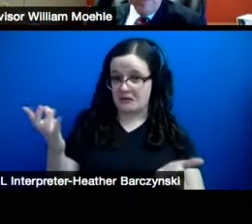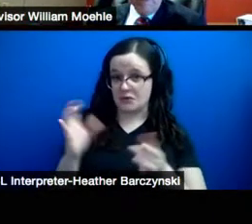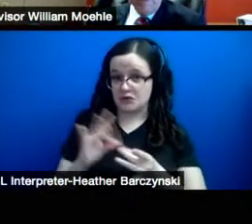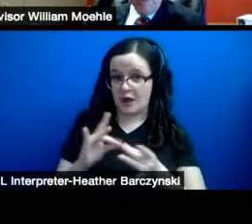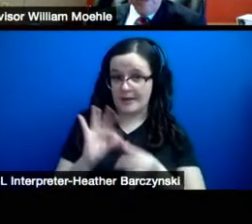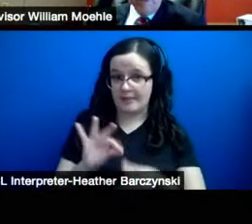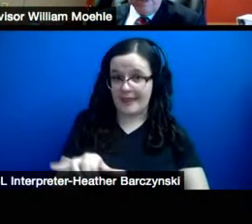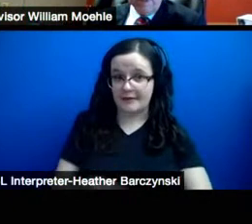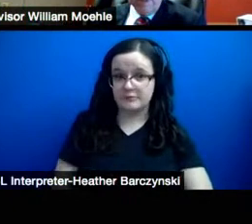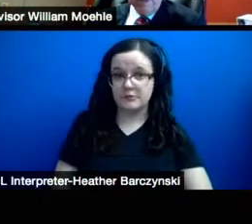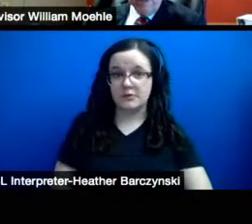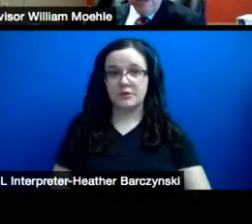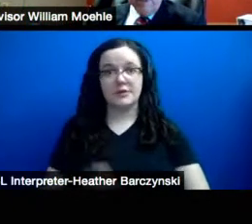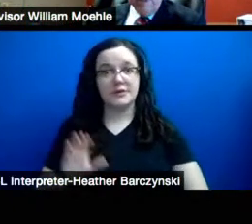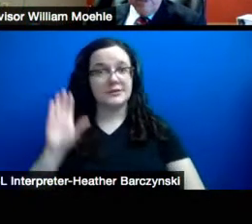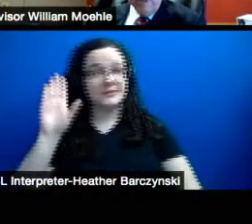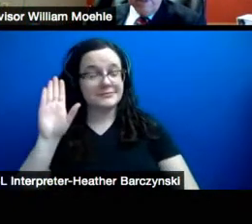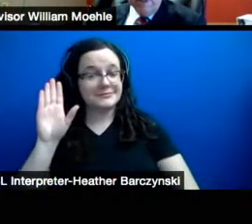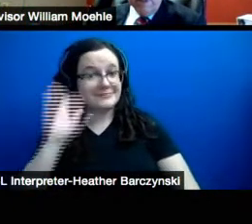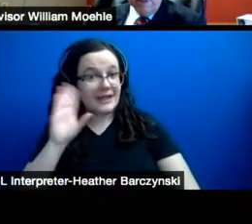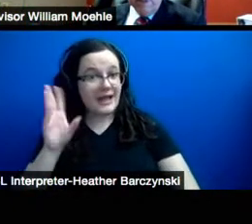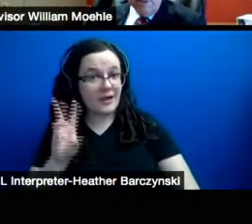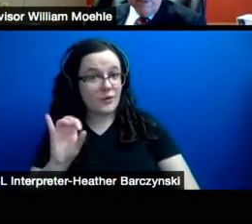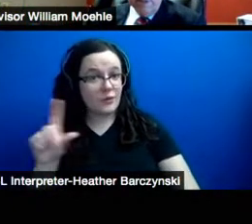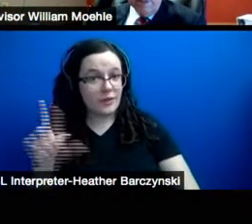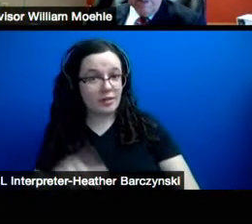Hey, Will. I'd like to say,